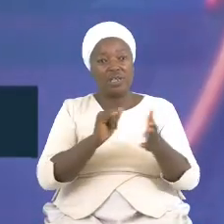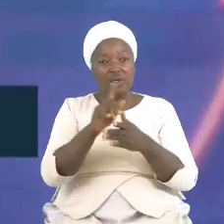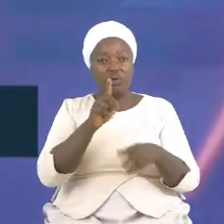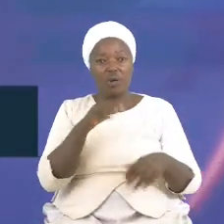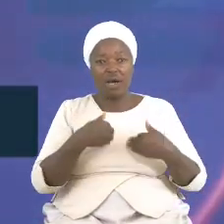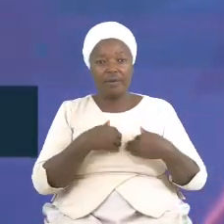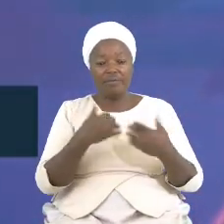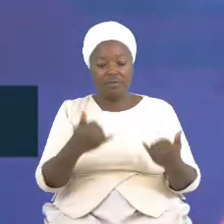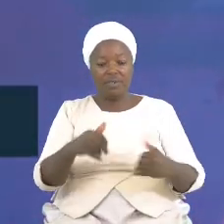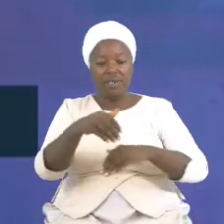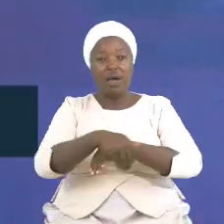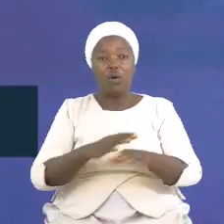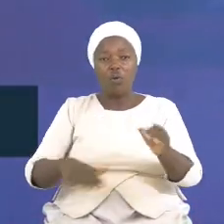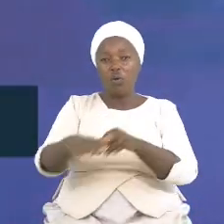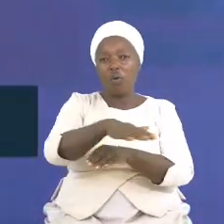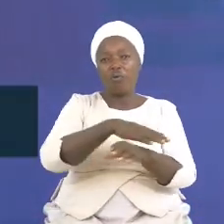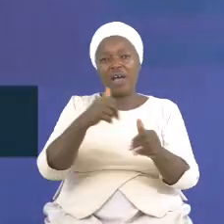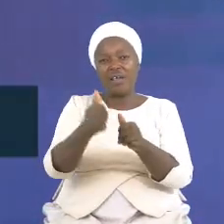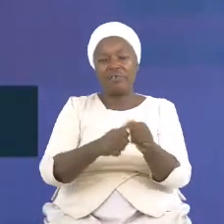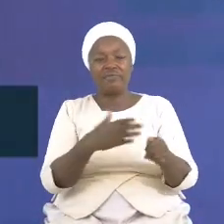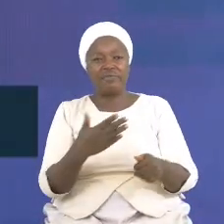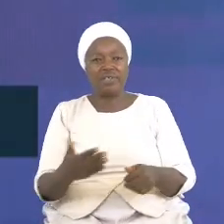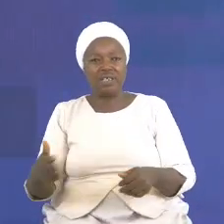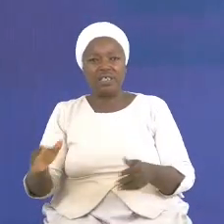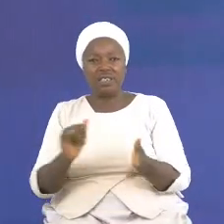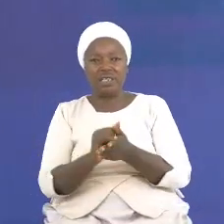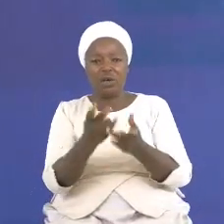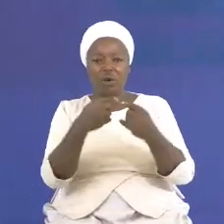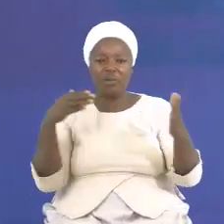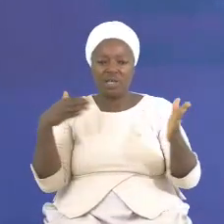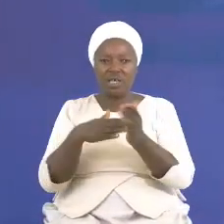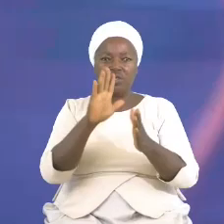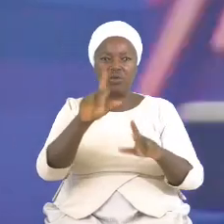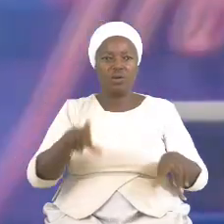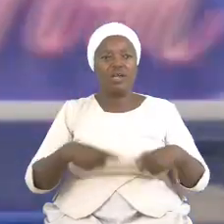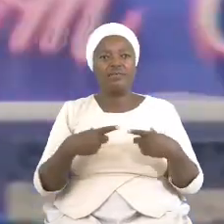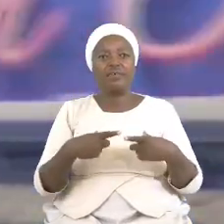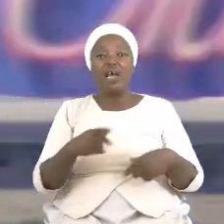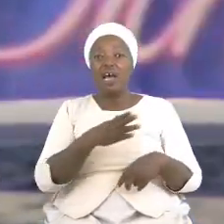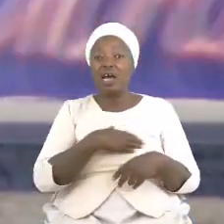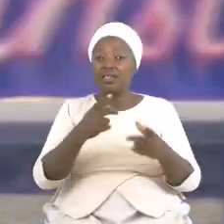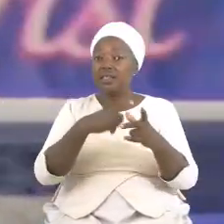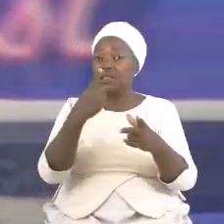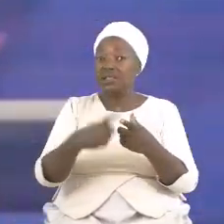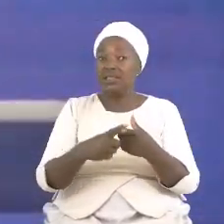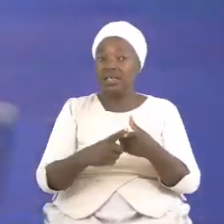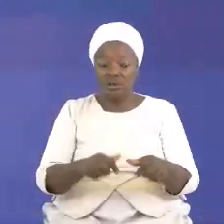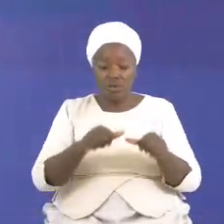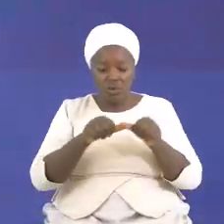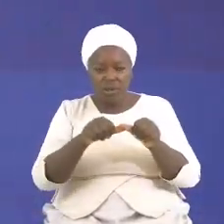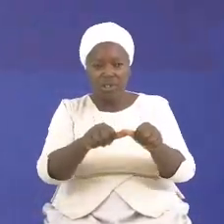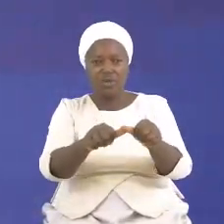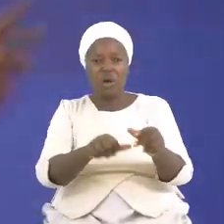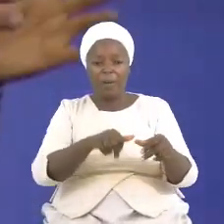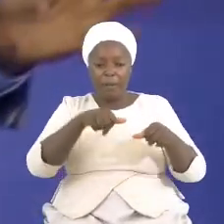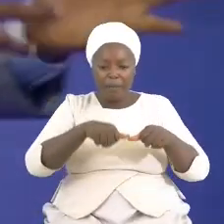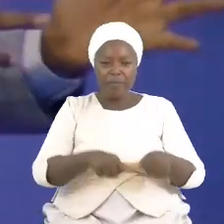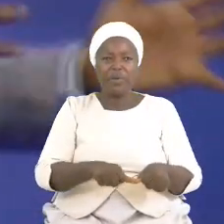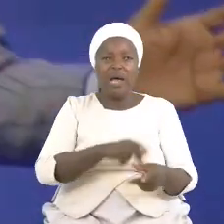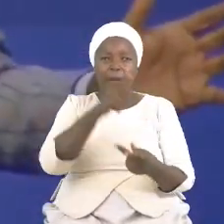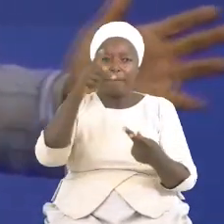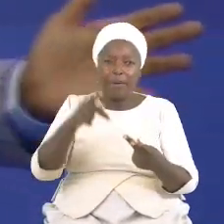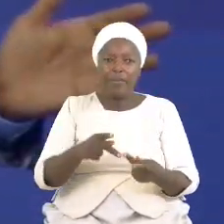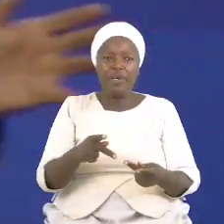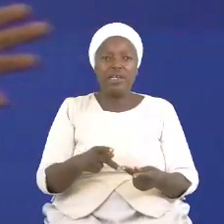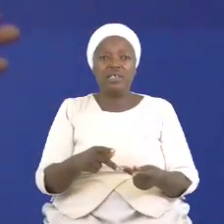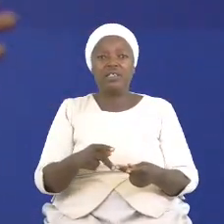over everything that comes against your life. And then perpetual and permanent and perfect, that you